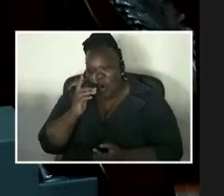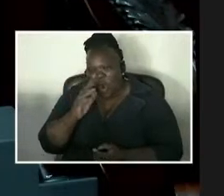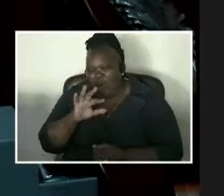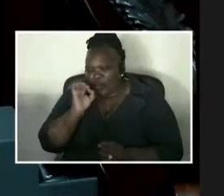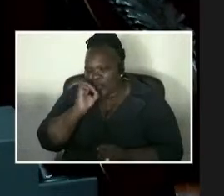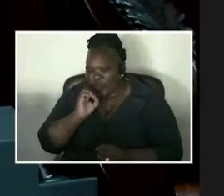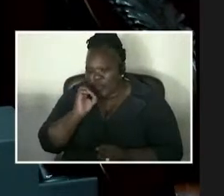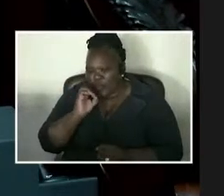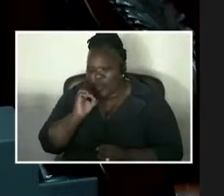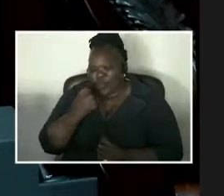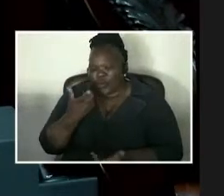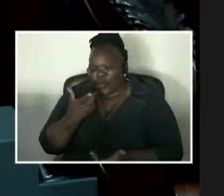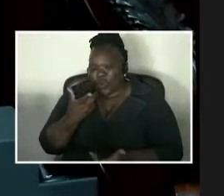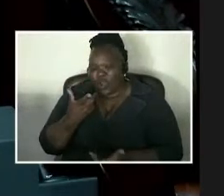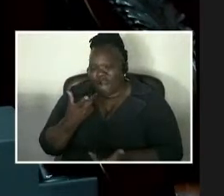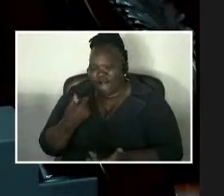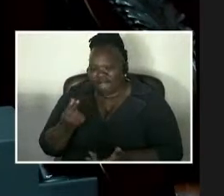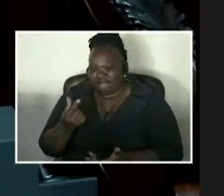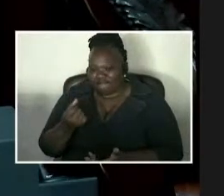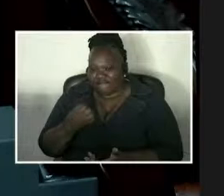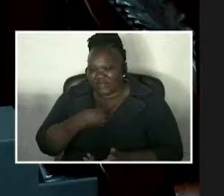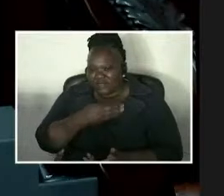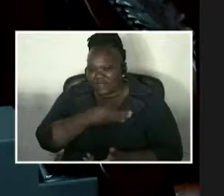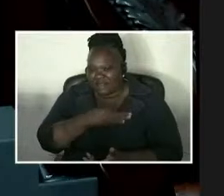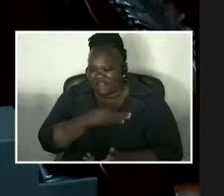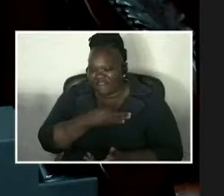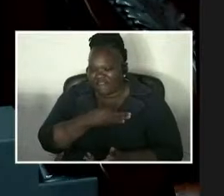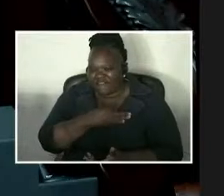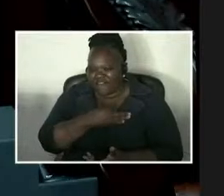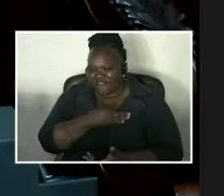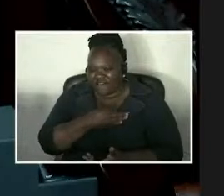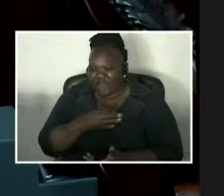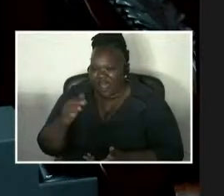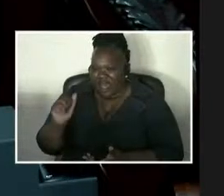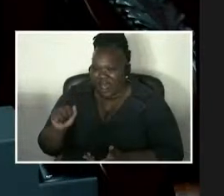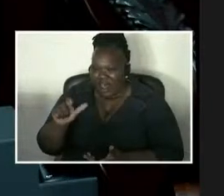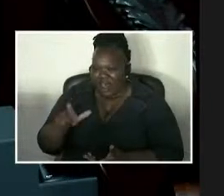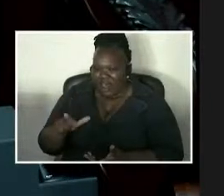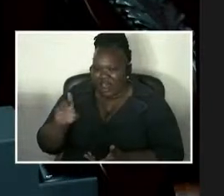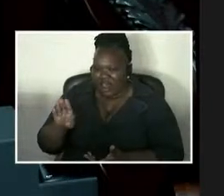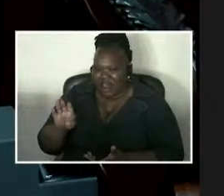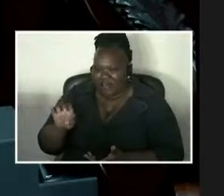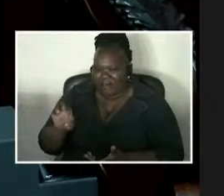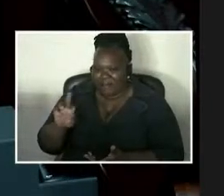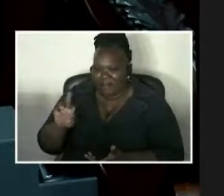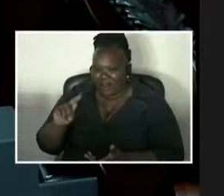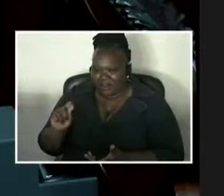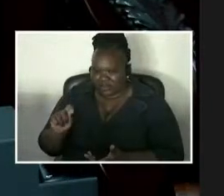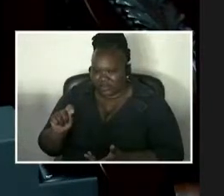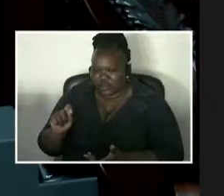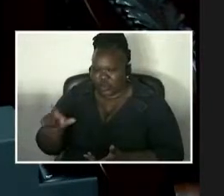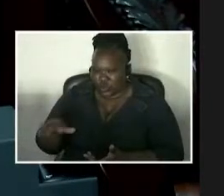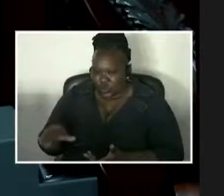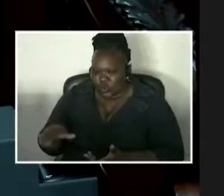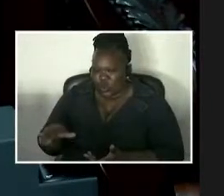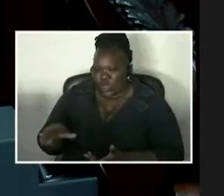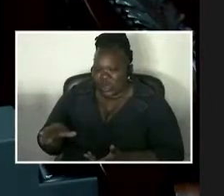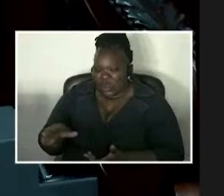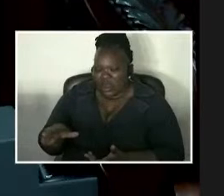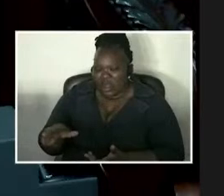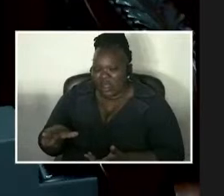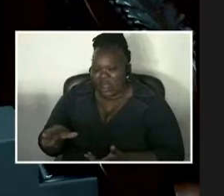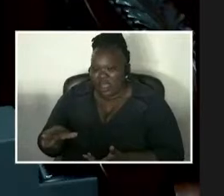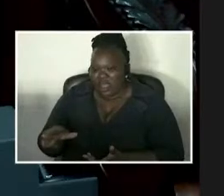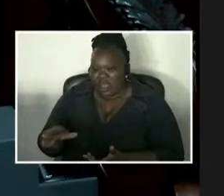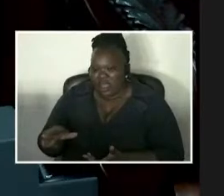staff to open the facility albert li truly is stands with only 40 percent of its